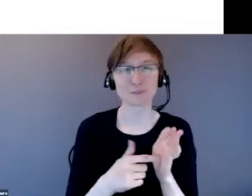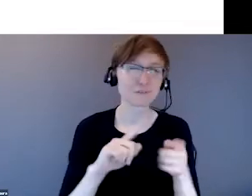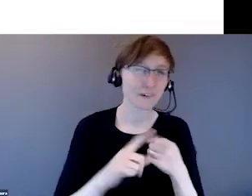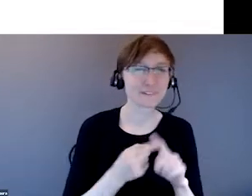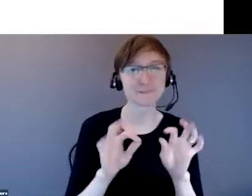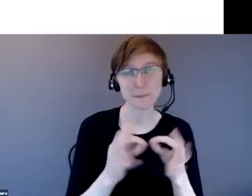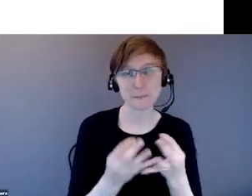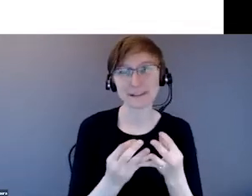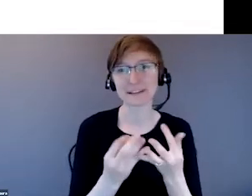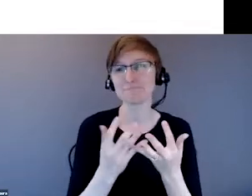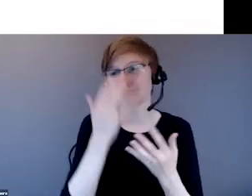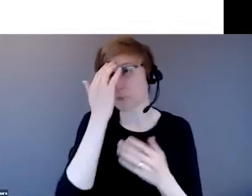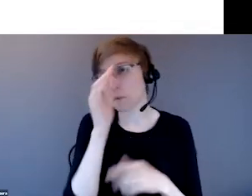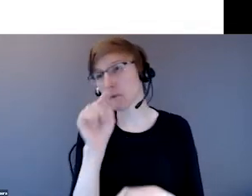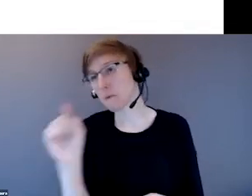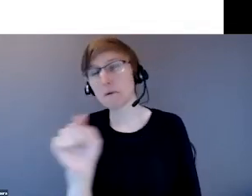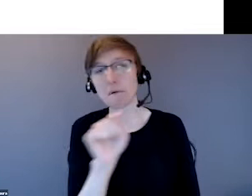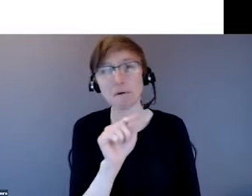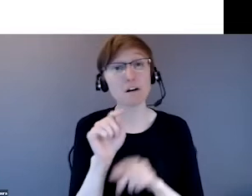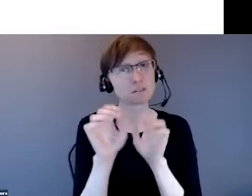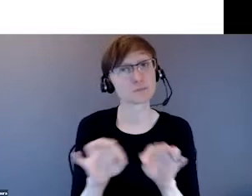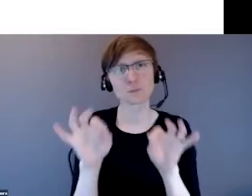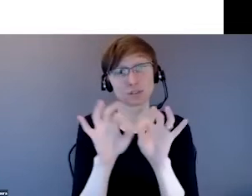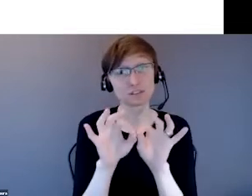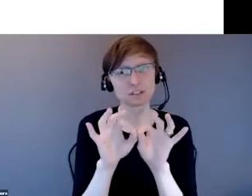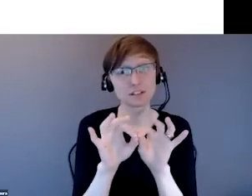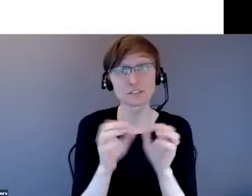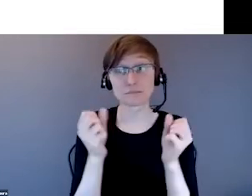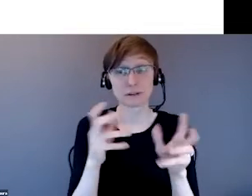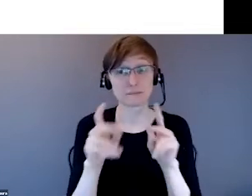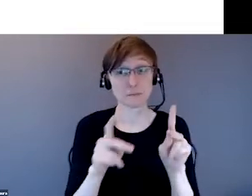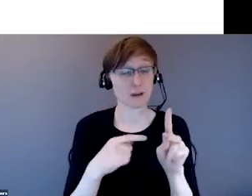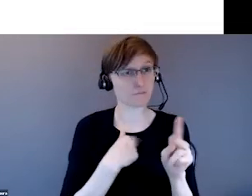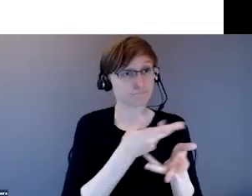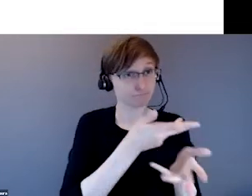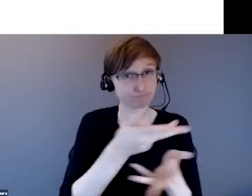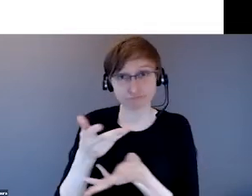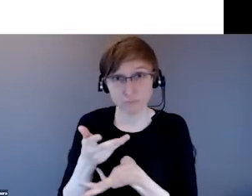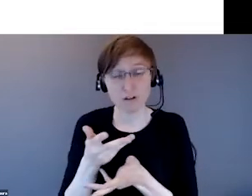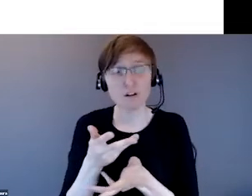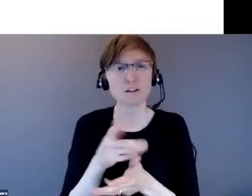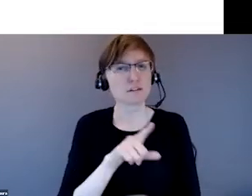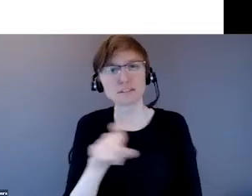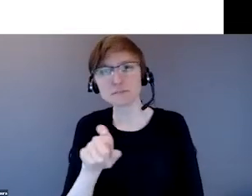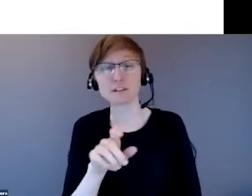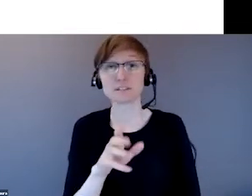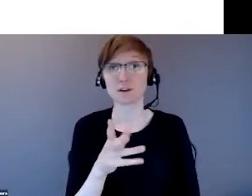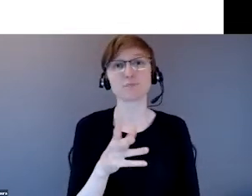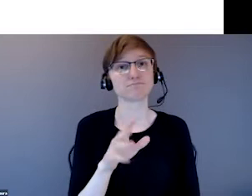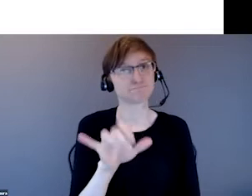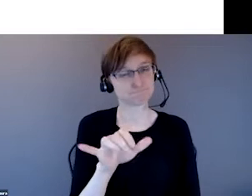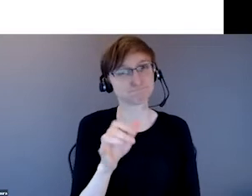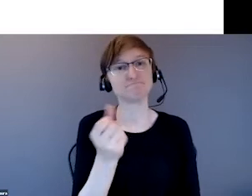really important to many of the people who I spoke with in terms of building their disability identity, modeling skills, and also in some cases